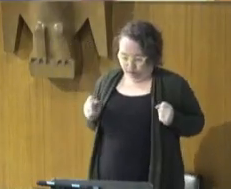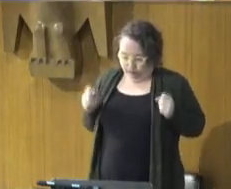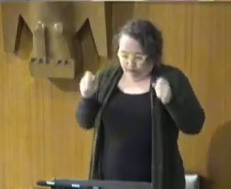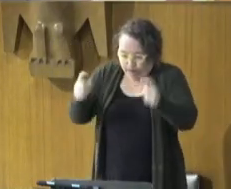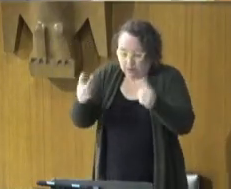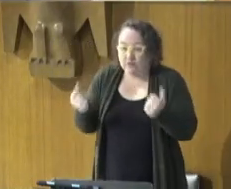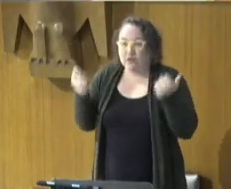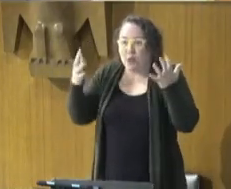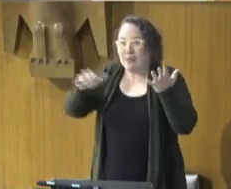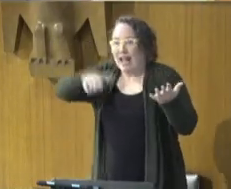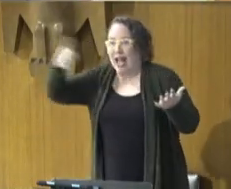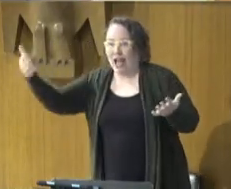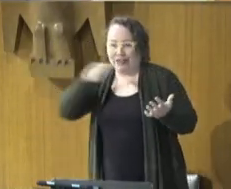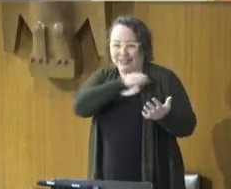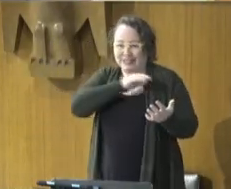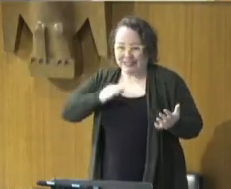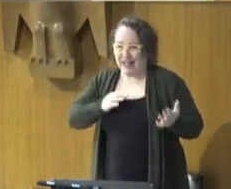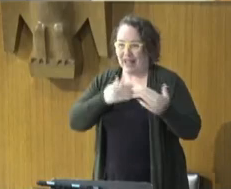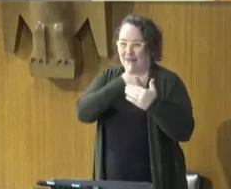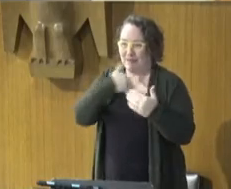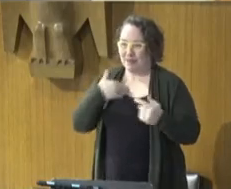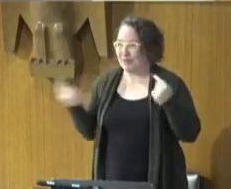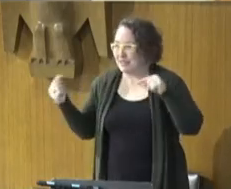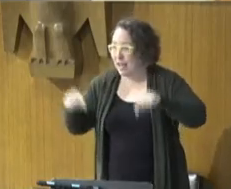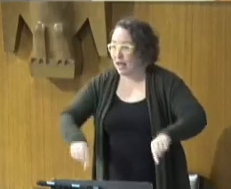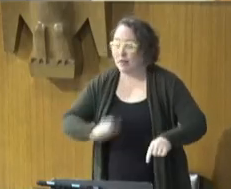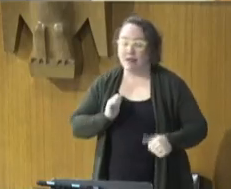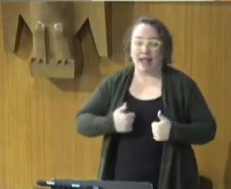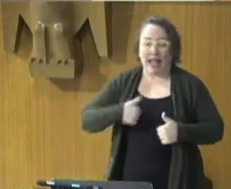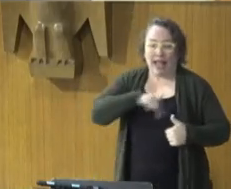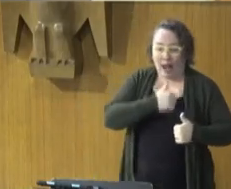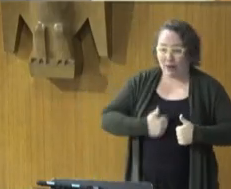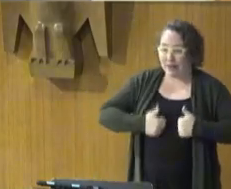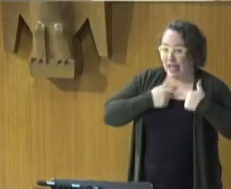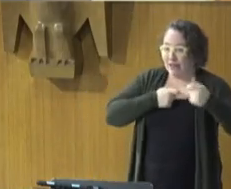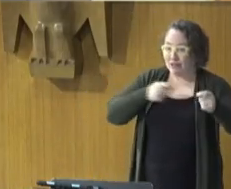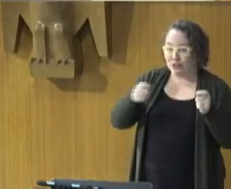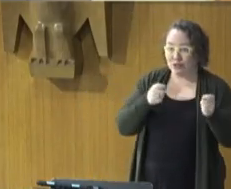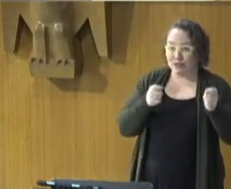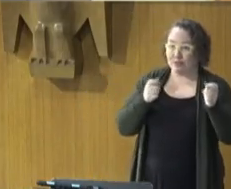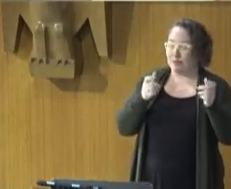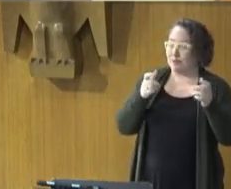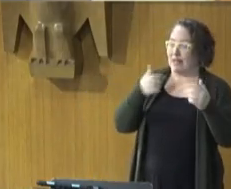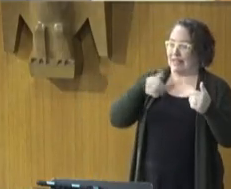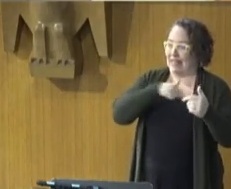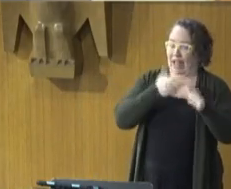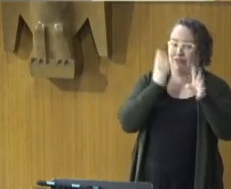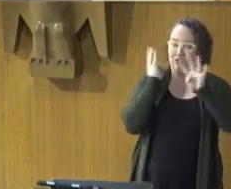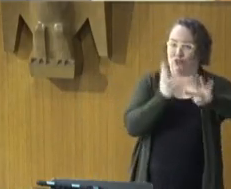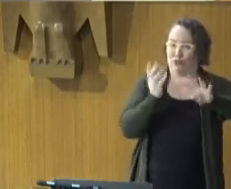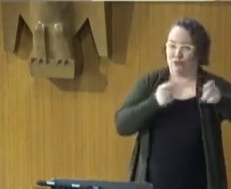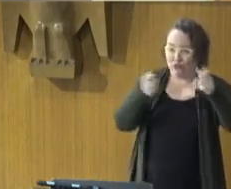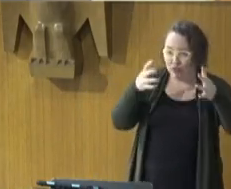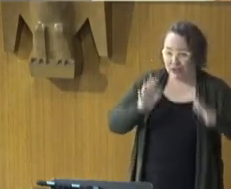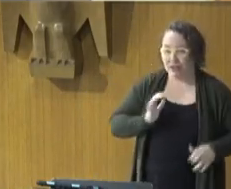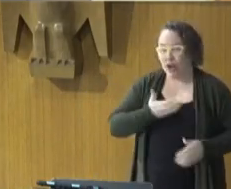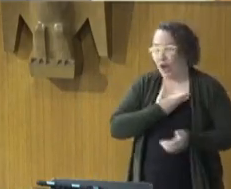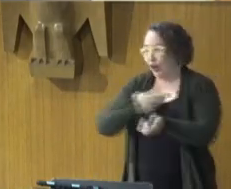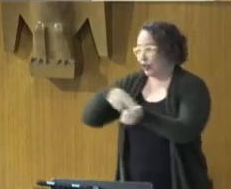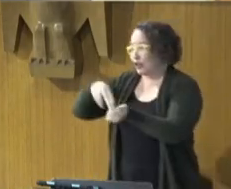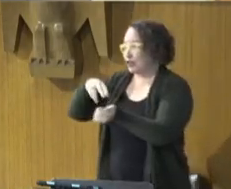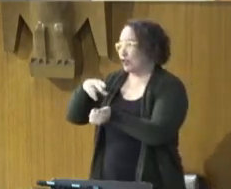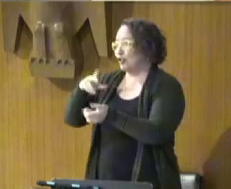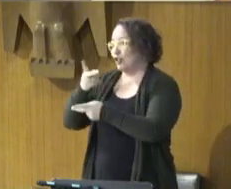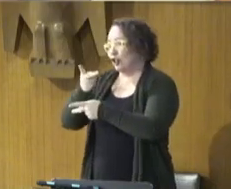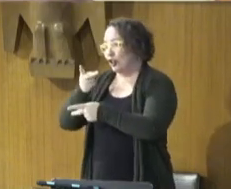So many other staff members come on Sunday from our live stream director who's back in the media booth to our nursery care providers,